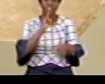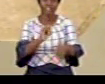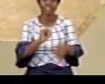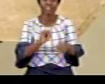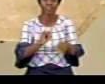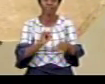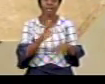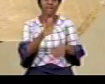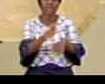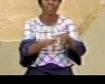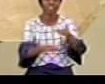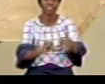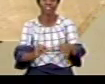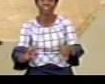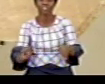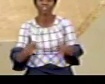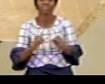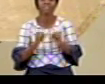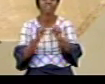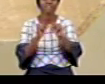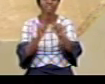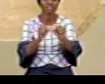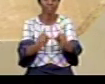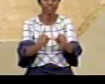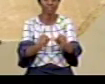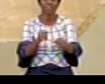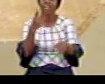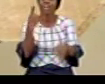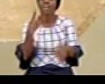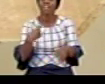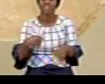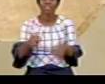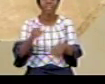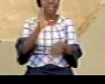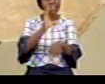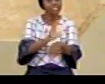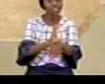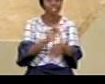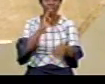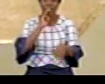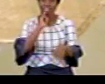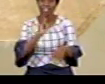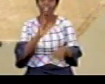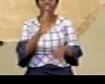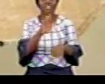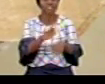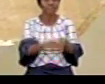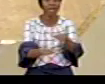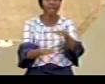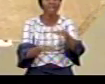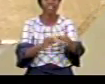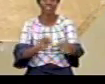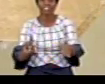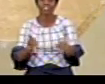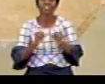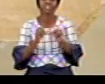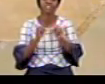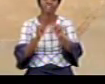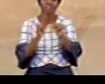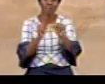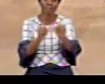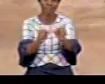on. Oh, we are marching on. The church is